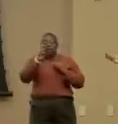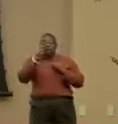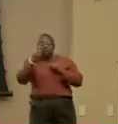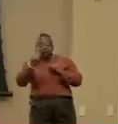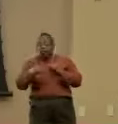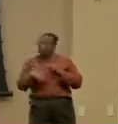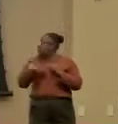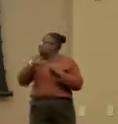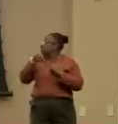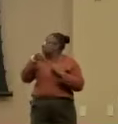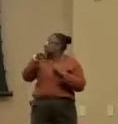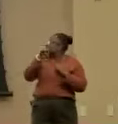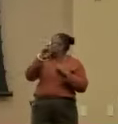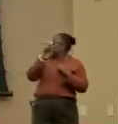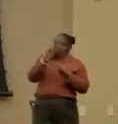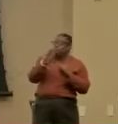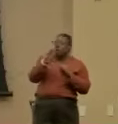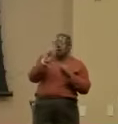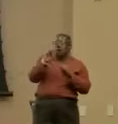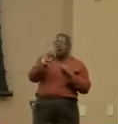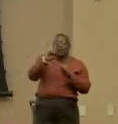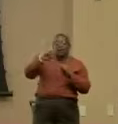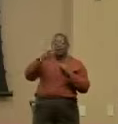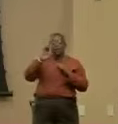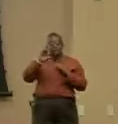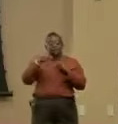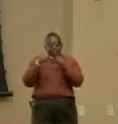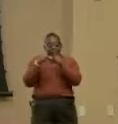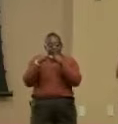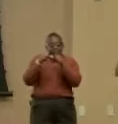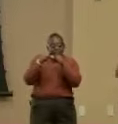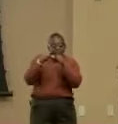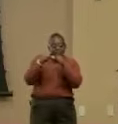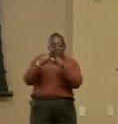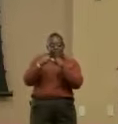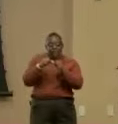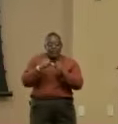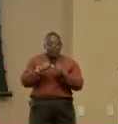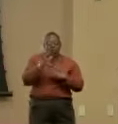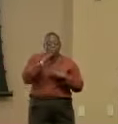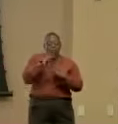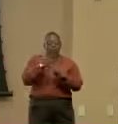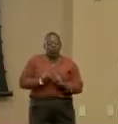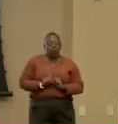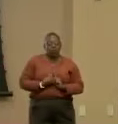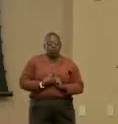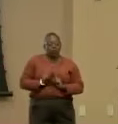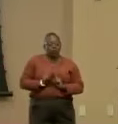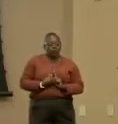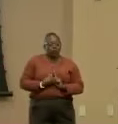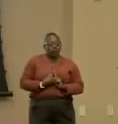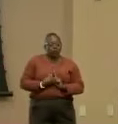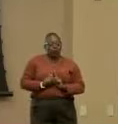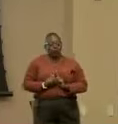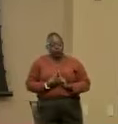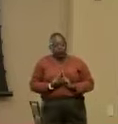a biologic, it may be safer to continue this to keep mom perfectly quiet at a low